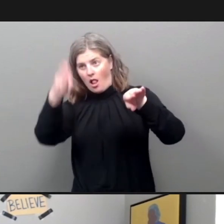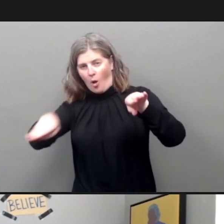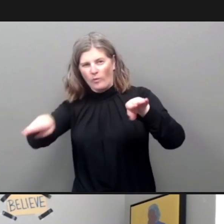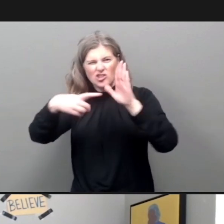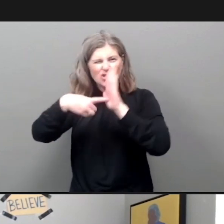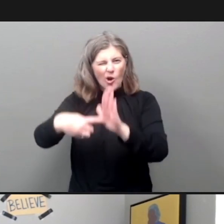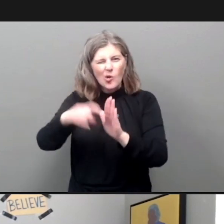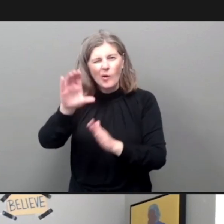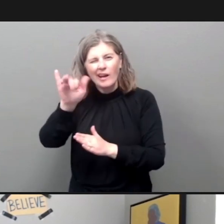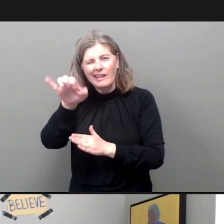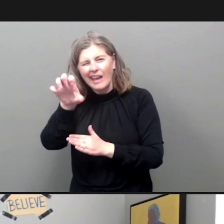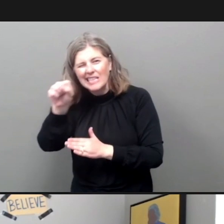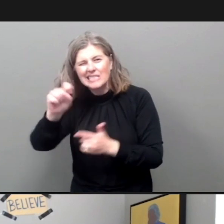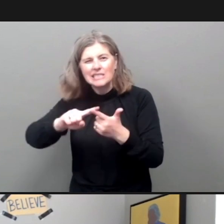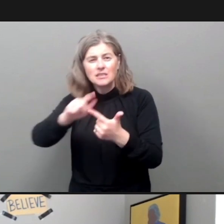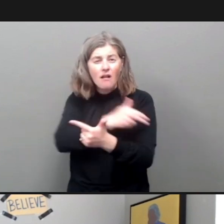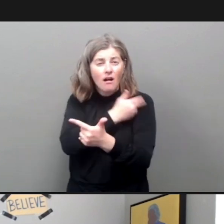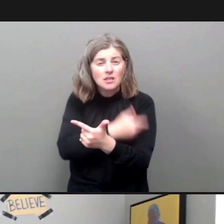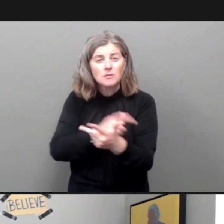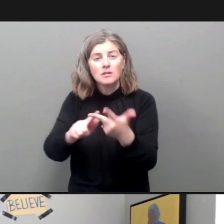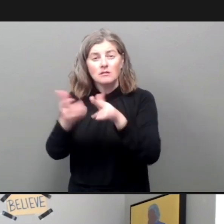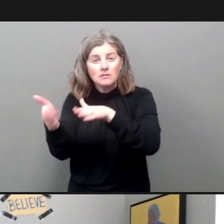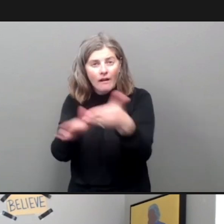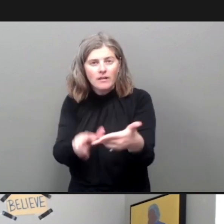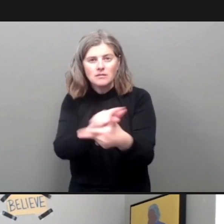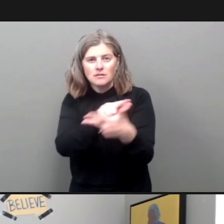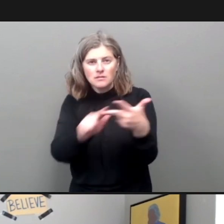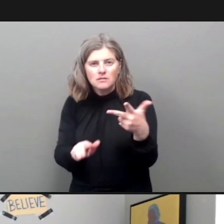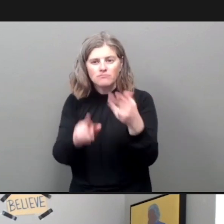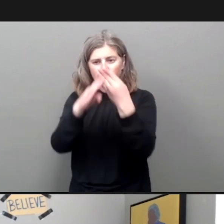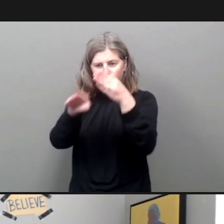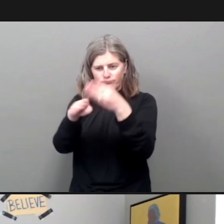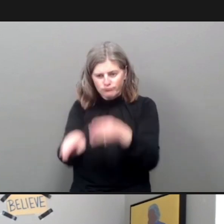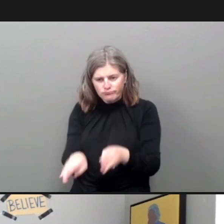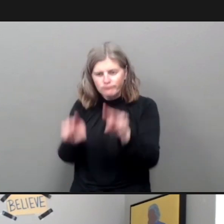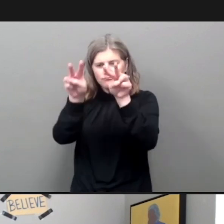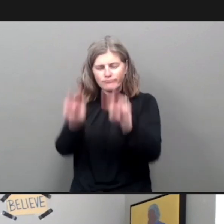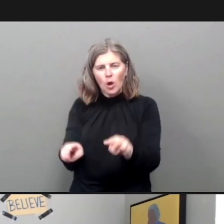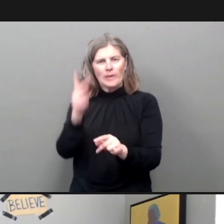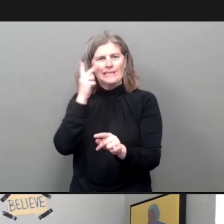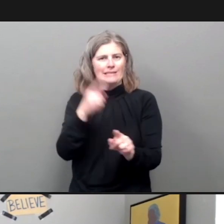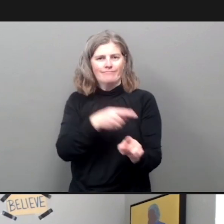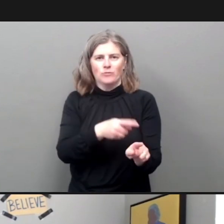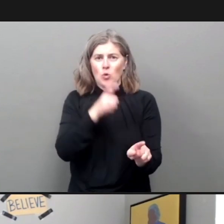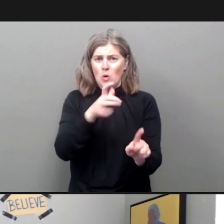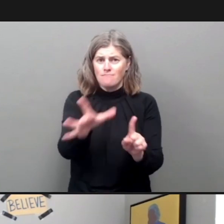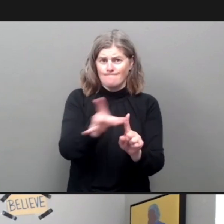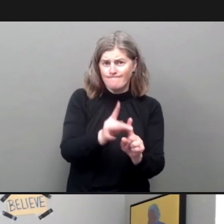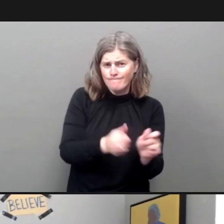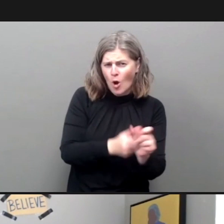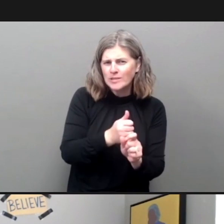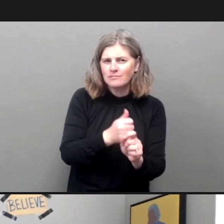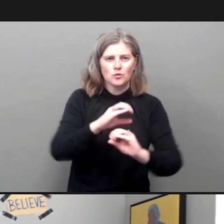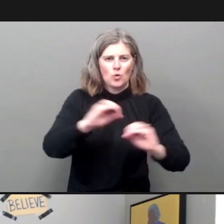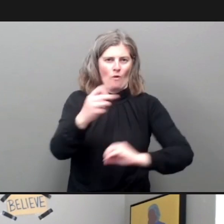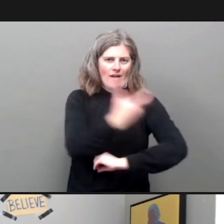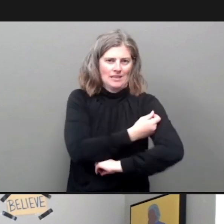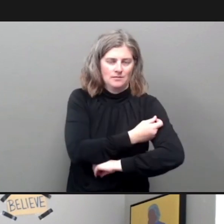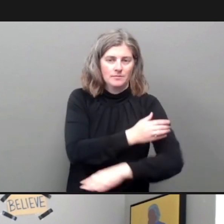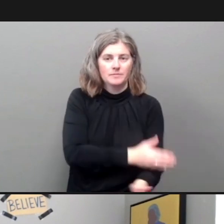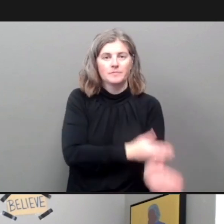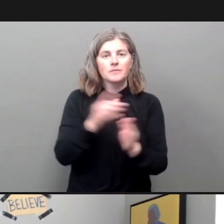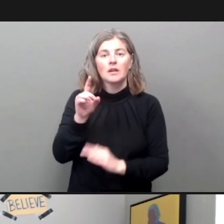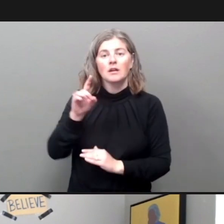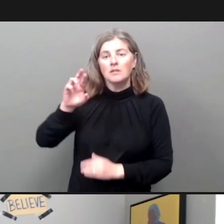cases, hospitalizations, and deaths by vaccine status. The other piece here, which Dr. Petahone